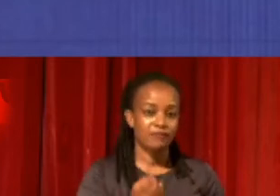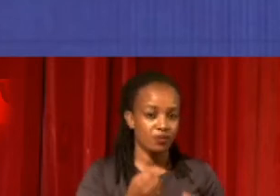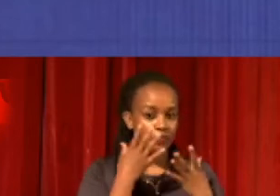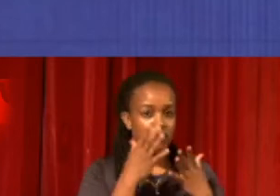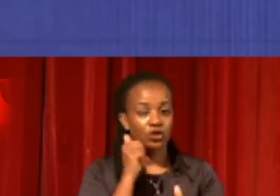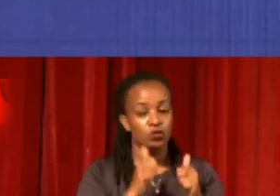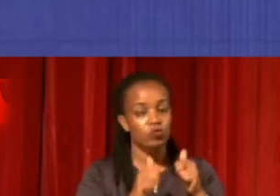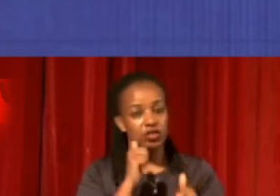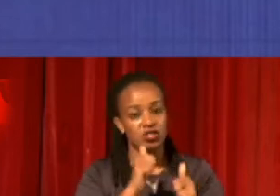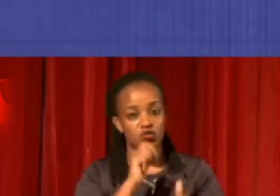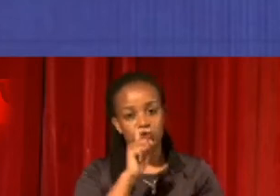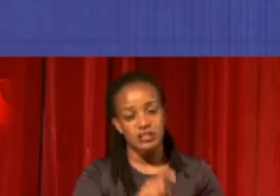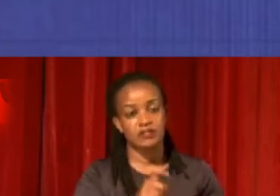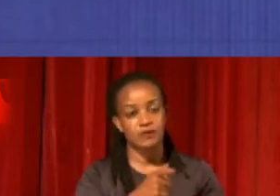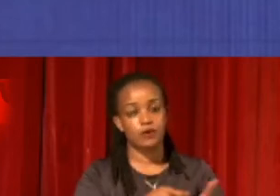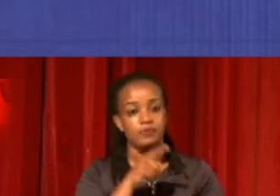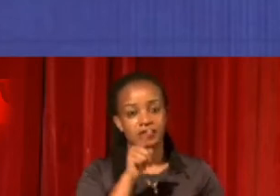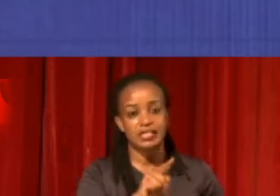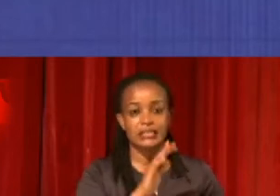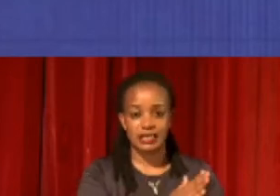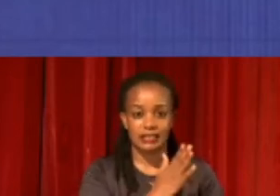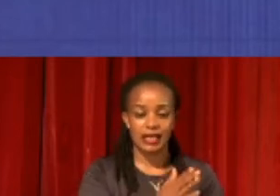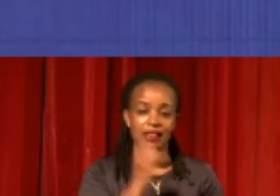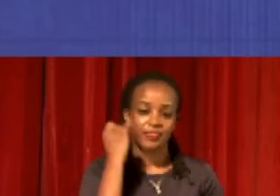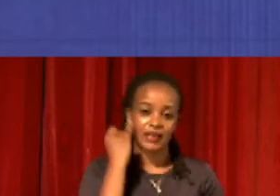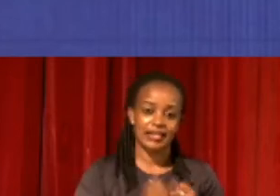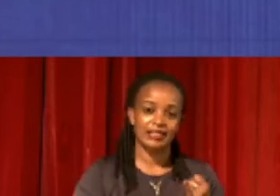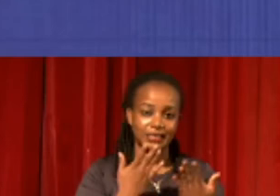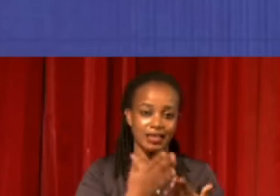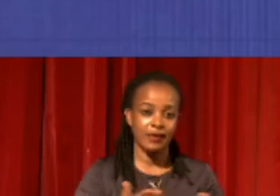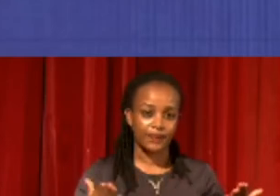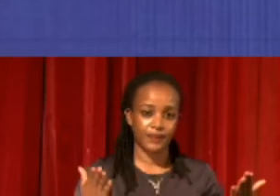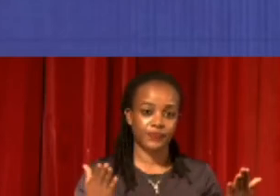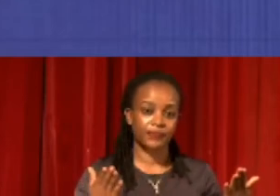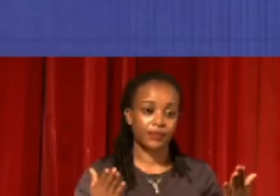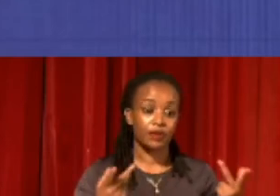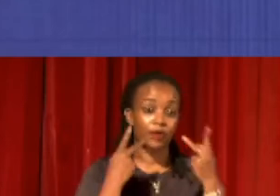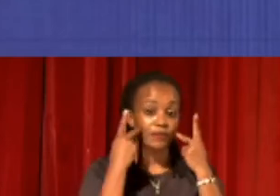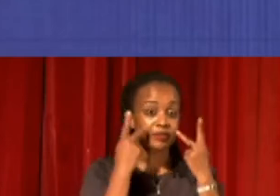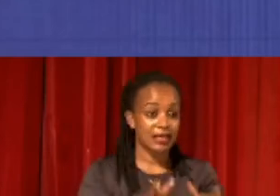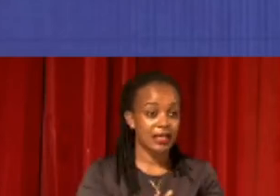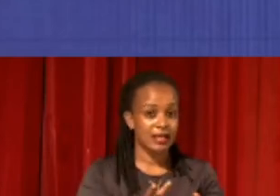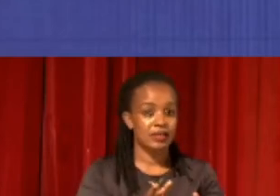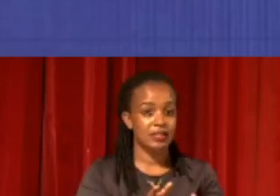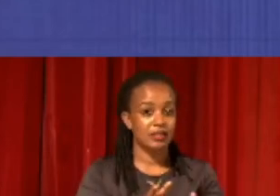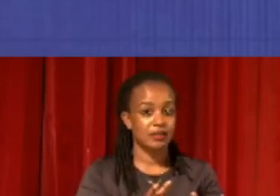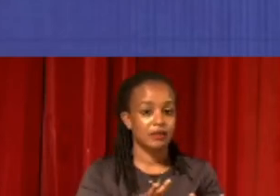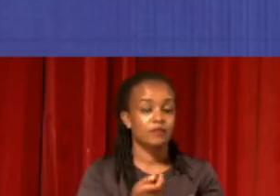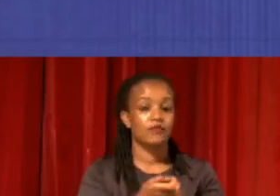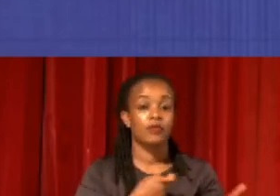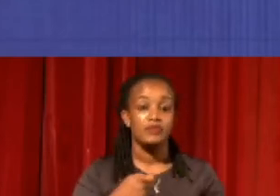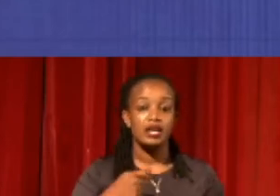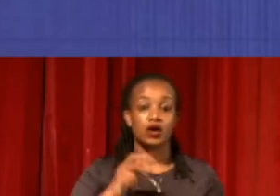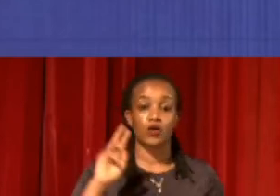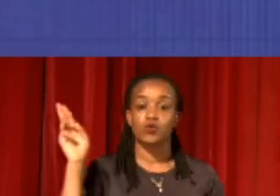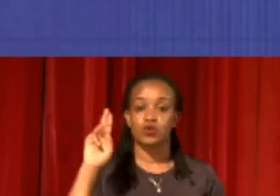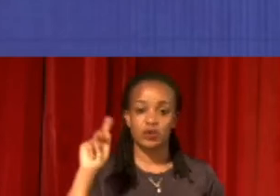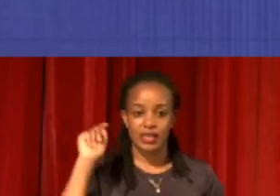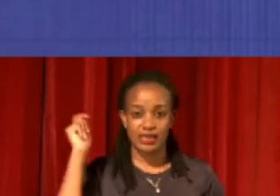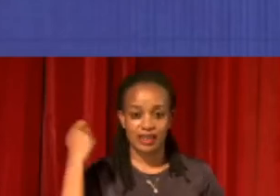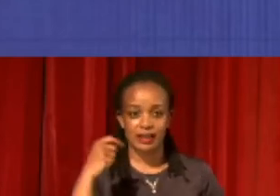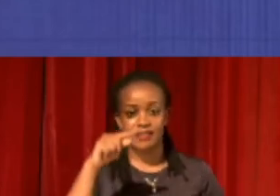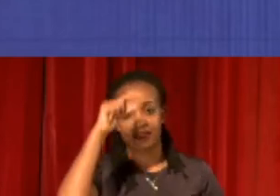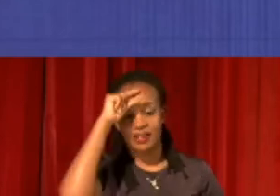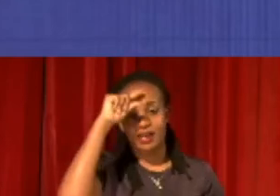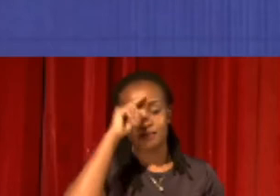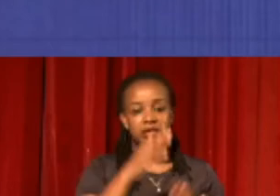leadership that you need from this sector. And the last thing I would like to say, you've seen this from His Excellency the President himself, that the